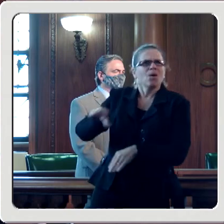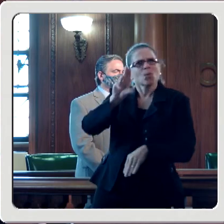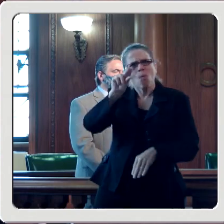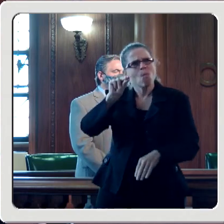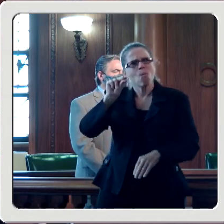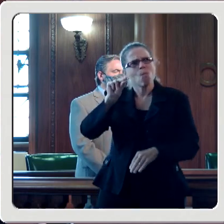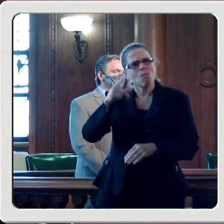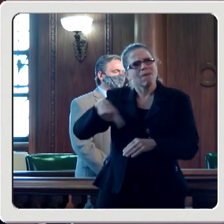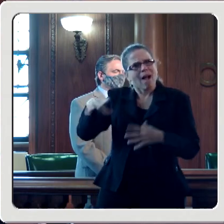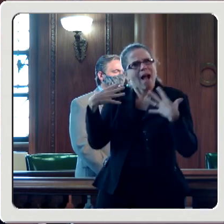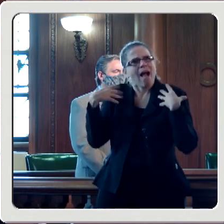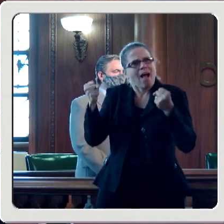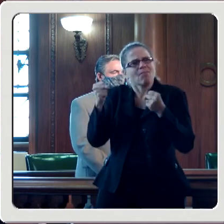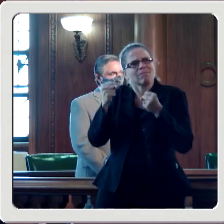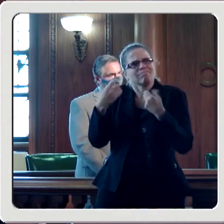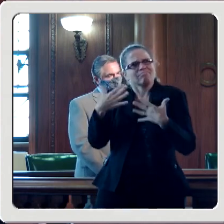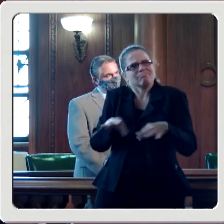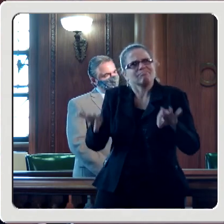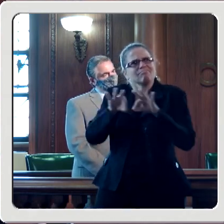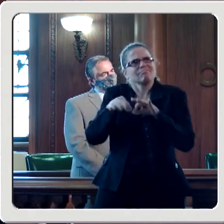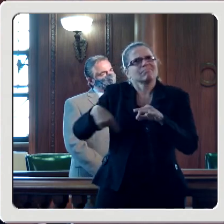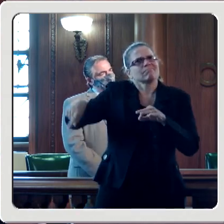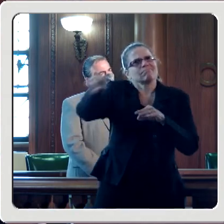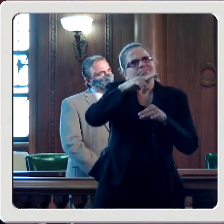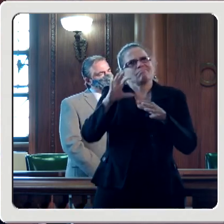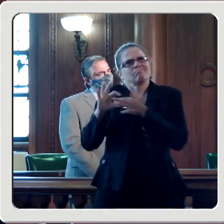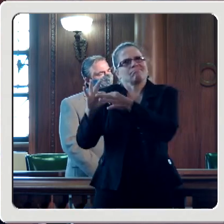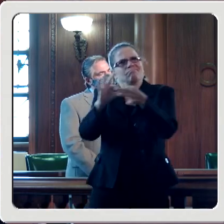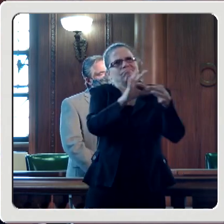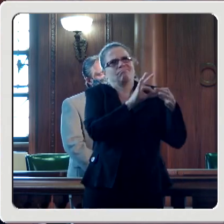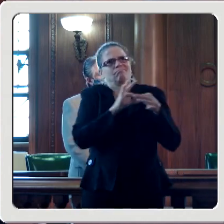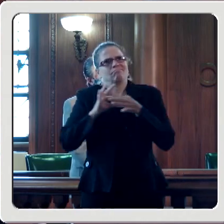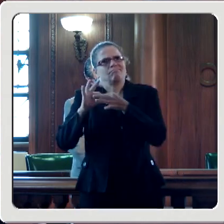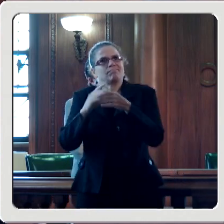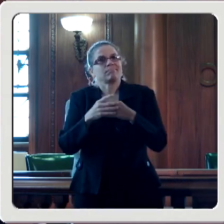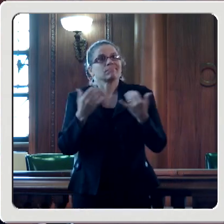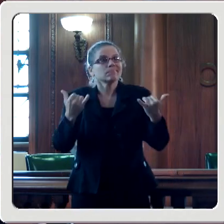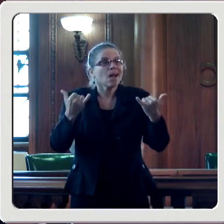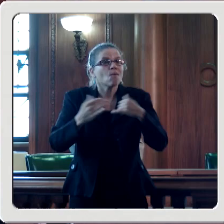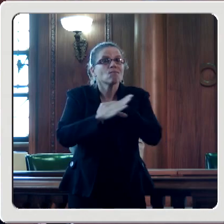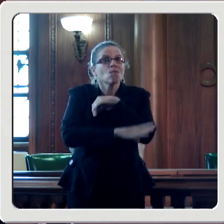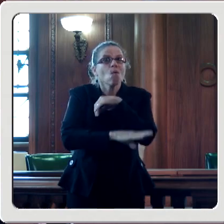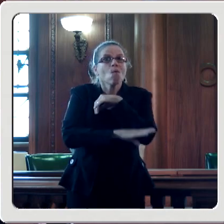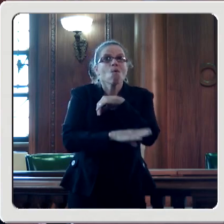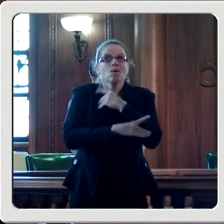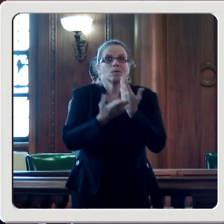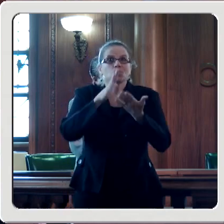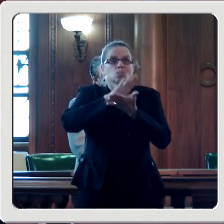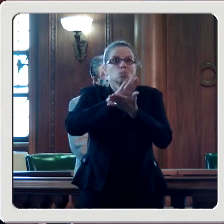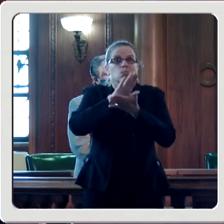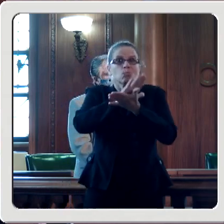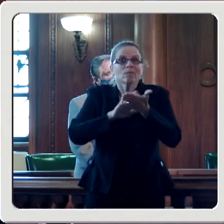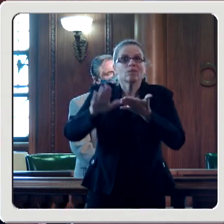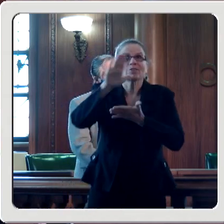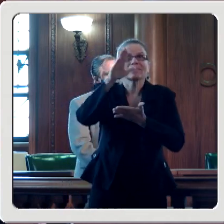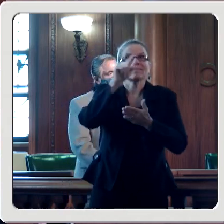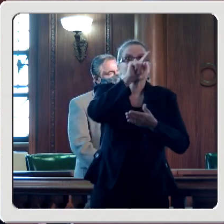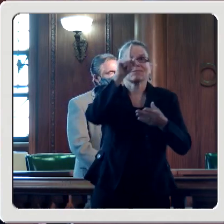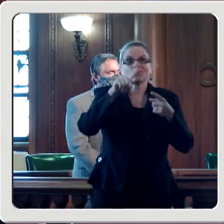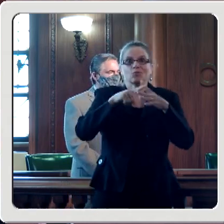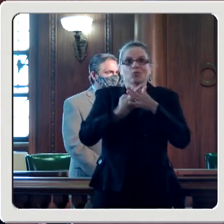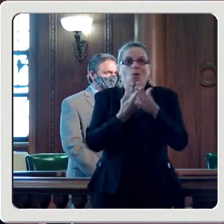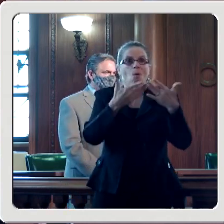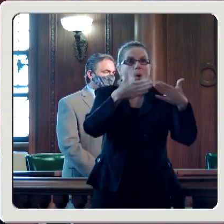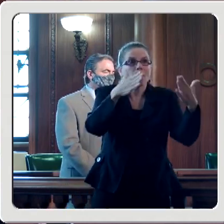And so with colleges returning, again, there will be an influx of individuals who will be on our campuses,